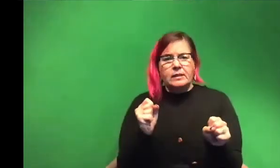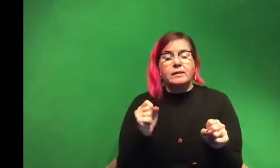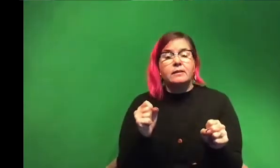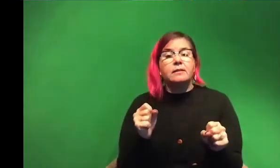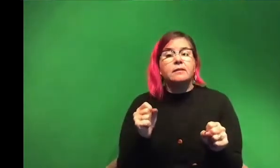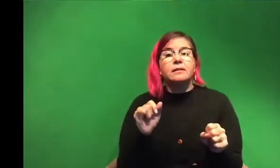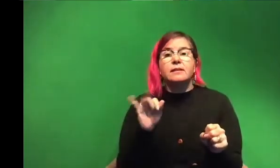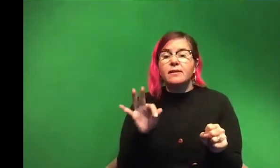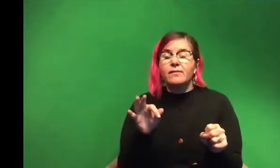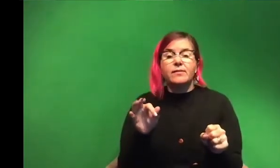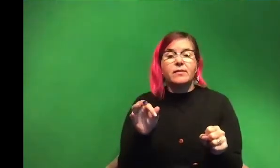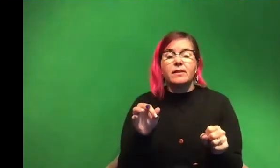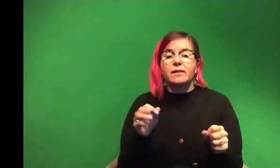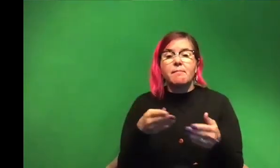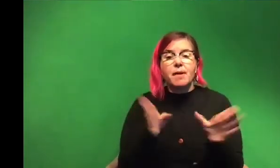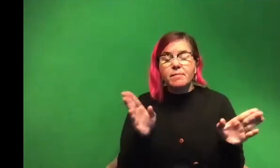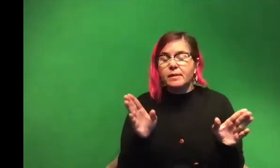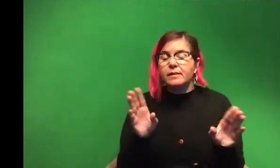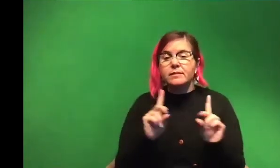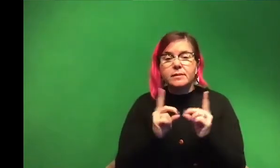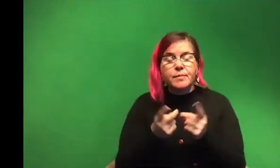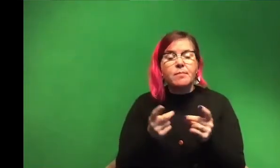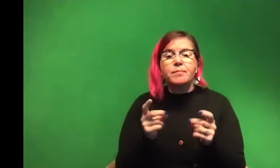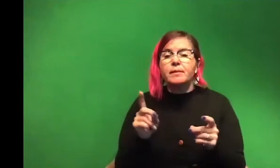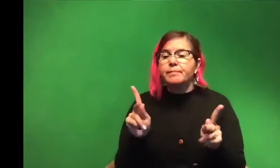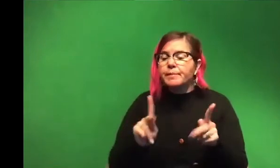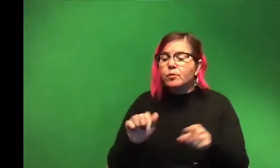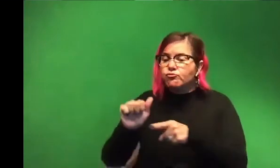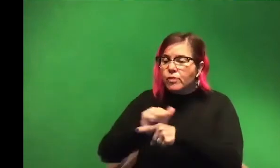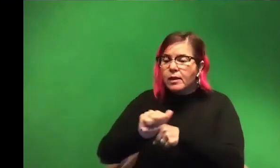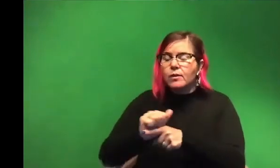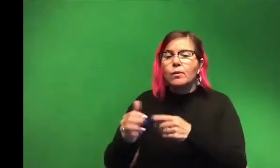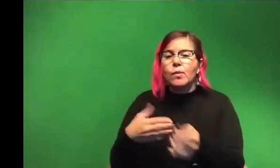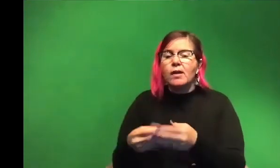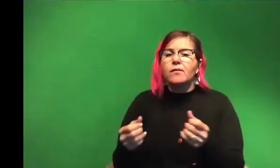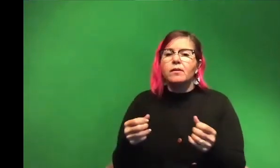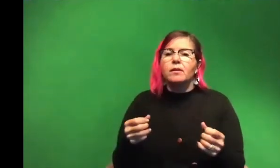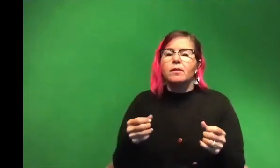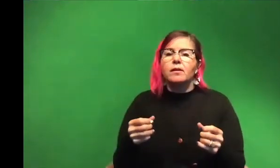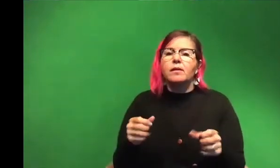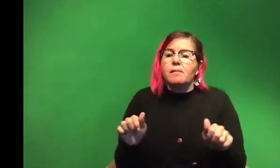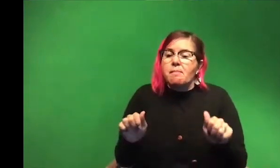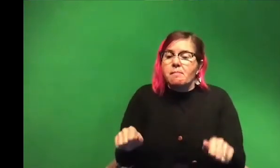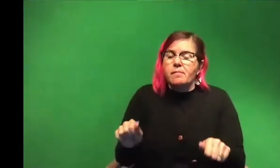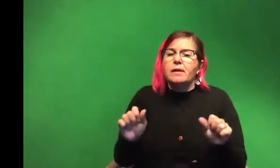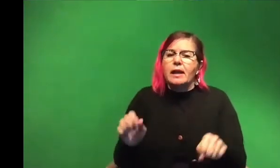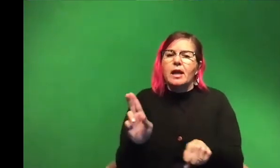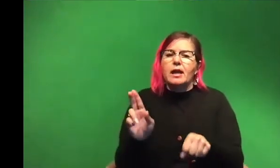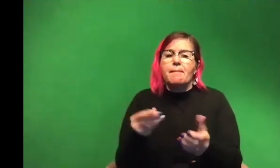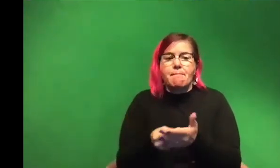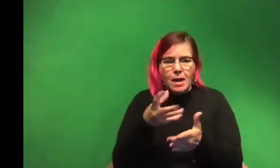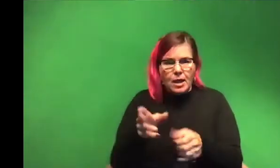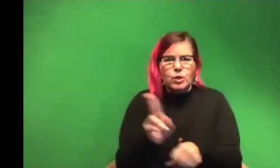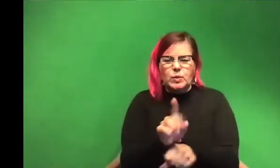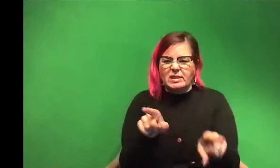public sector department who we may be able to go and train or do something with is potentially able to actually purchase that